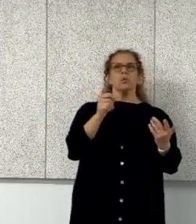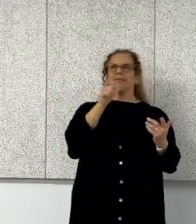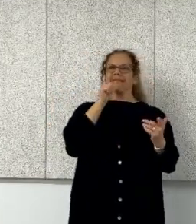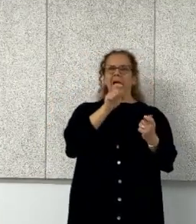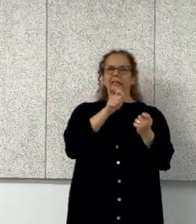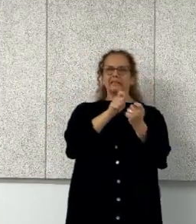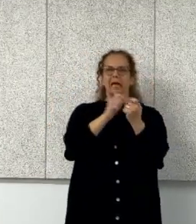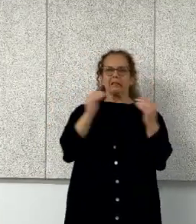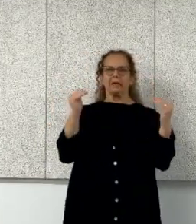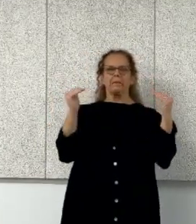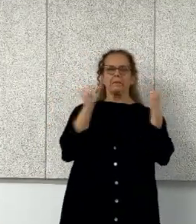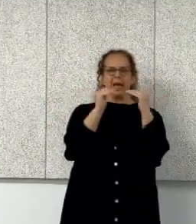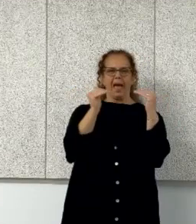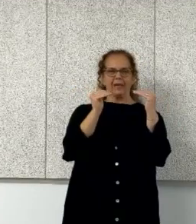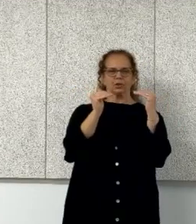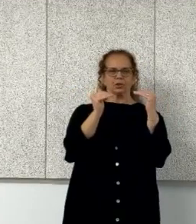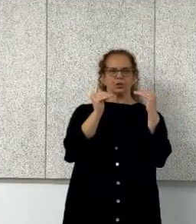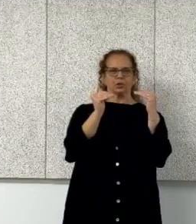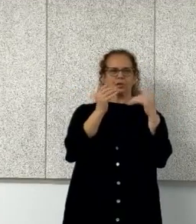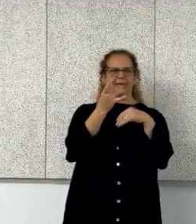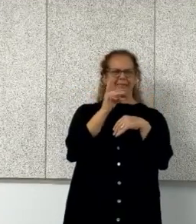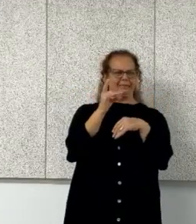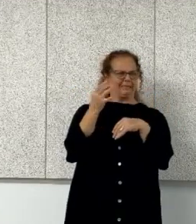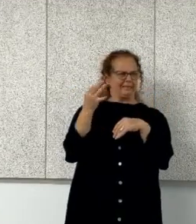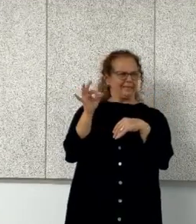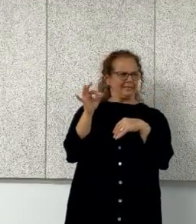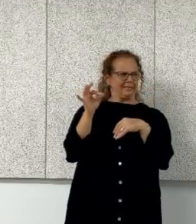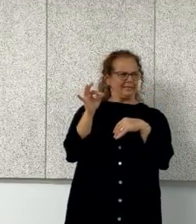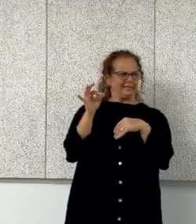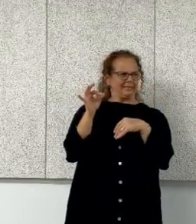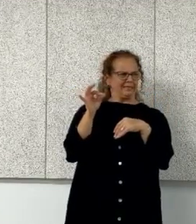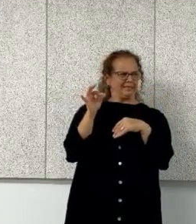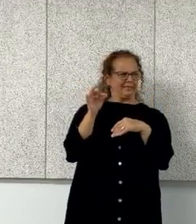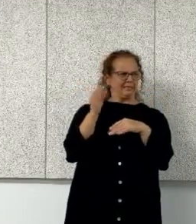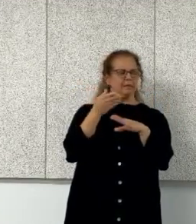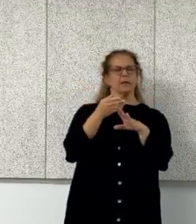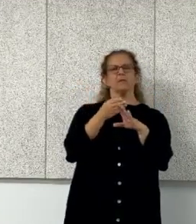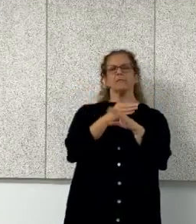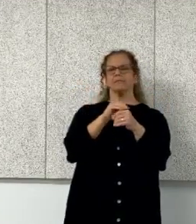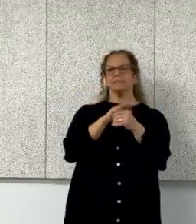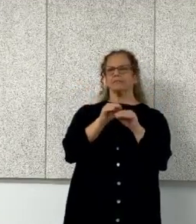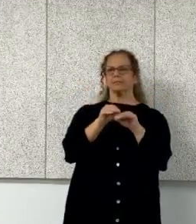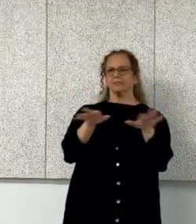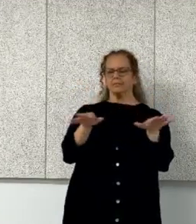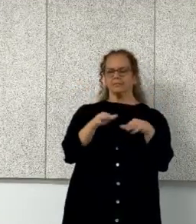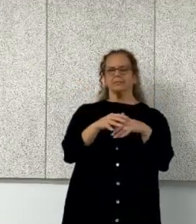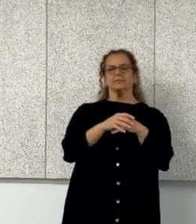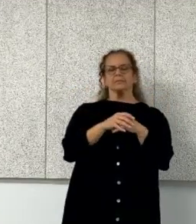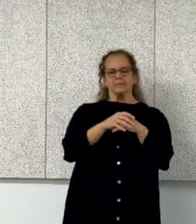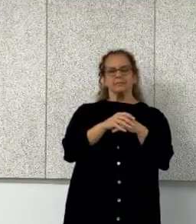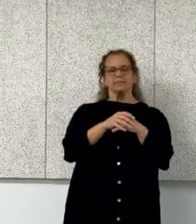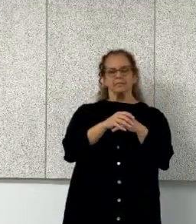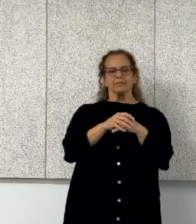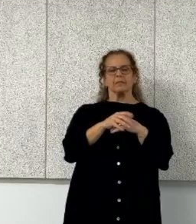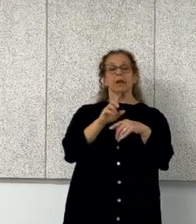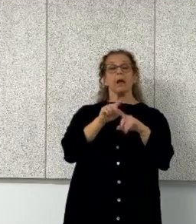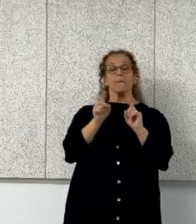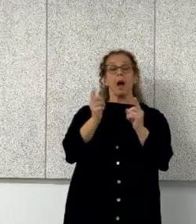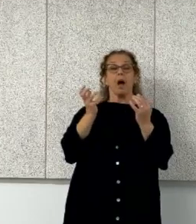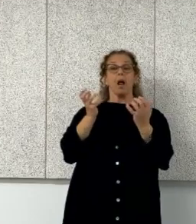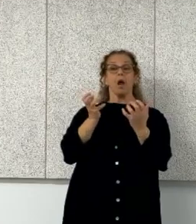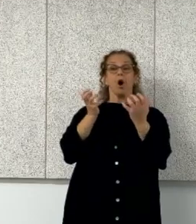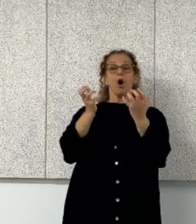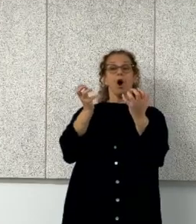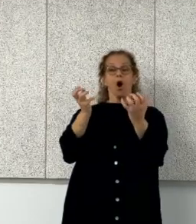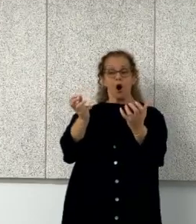in 18-19, but we actually are seeing some improvement. The kind of headline is that audiences really kind of are